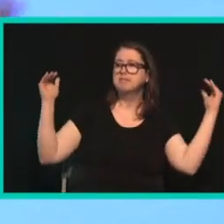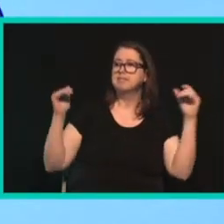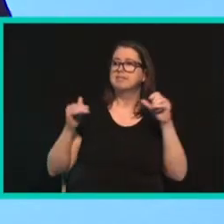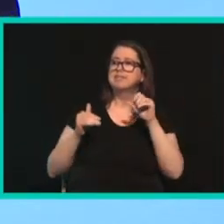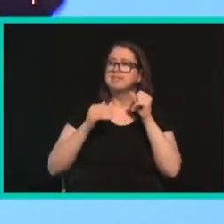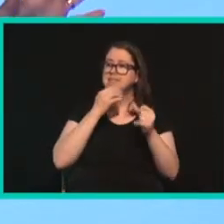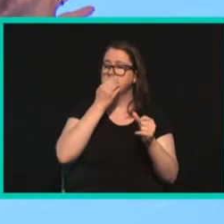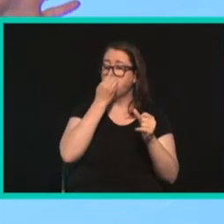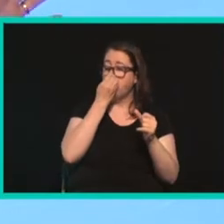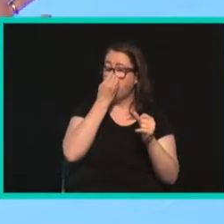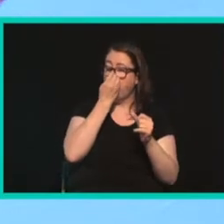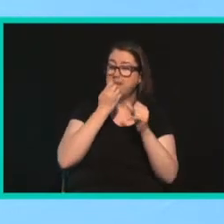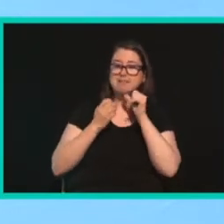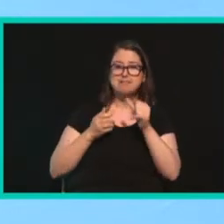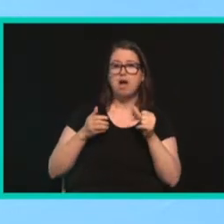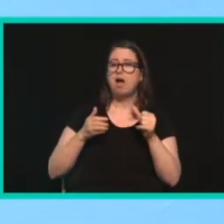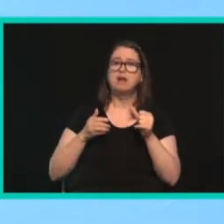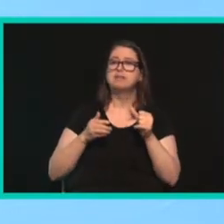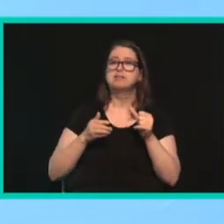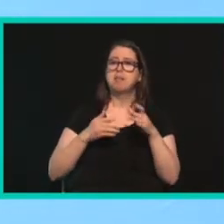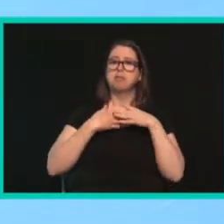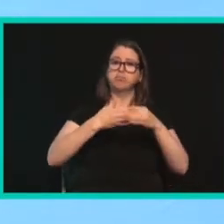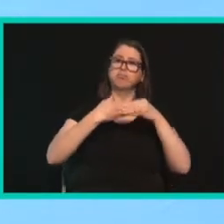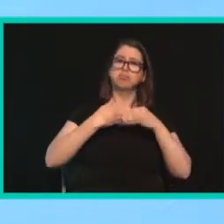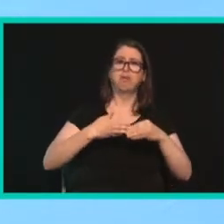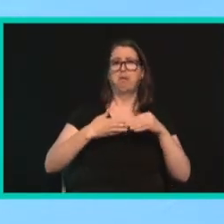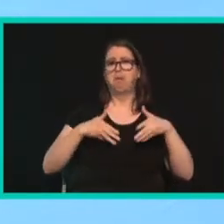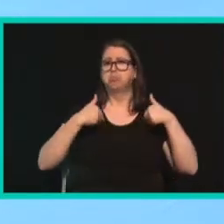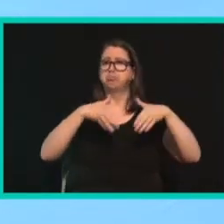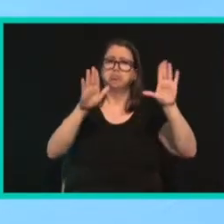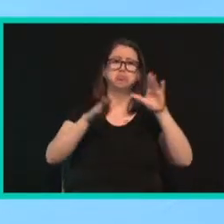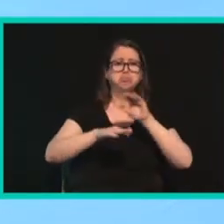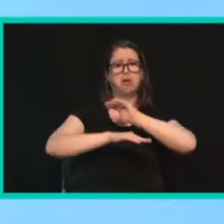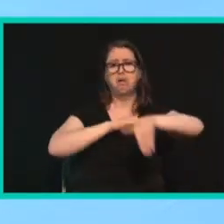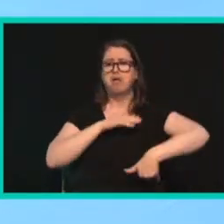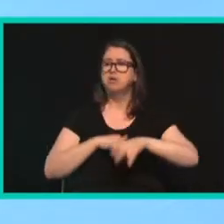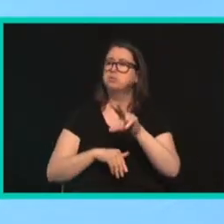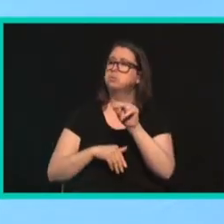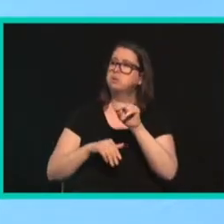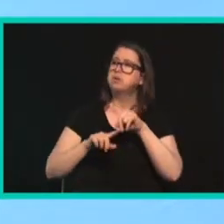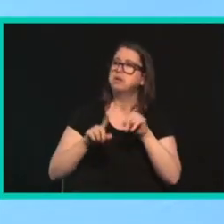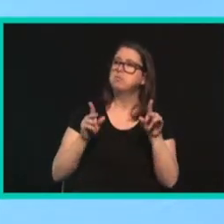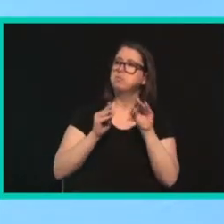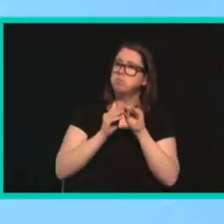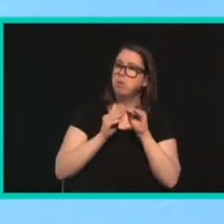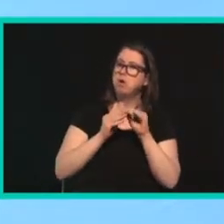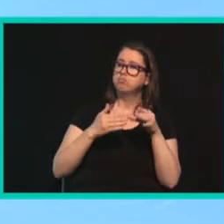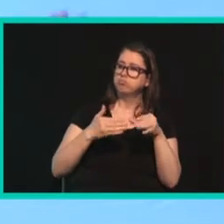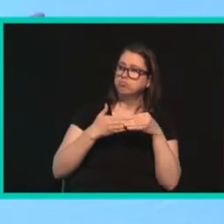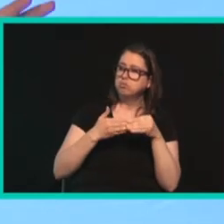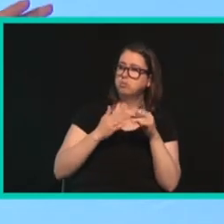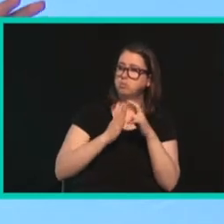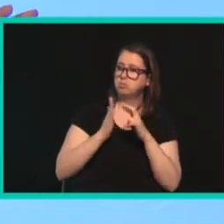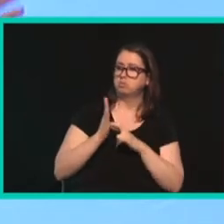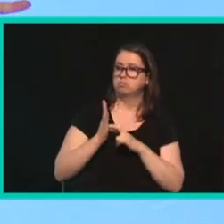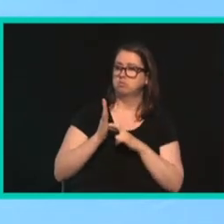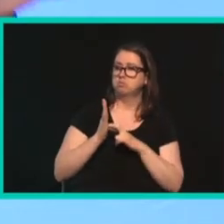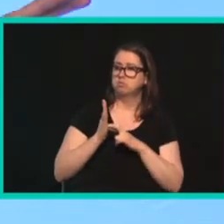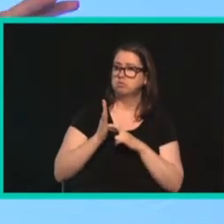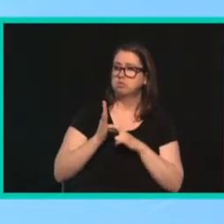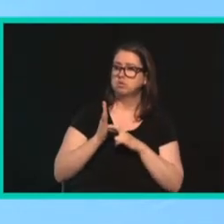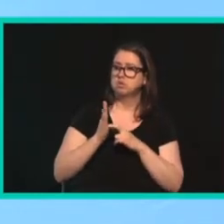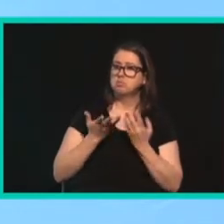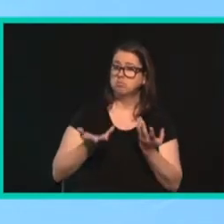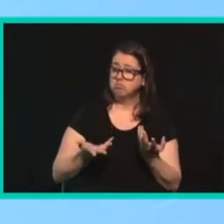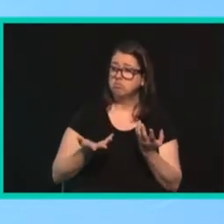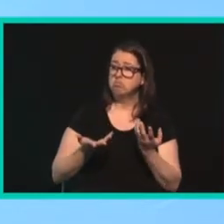rules and let them stay out till all night. But again, they want to be treated like adults in how we approach them. And again, we want to think that they're not doing these things, but they